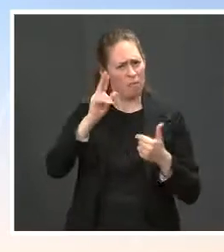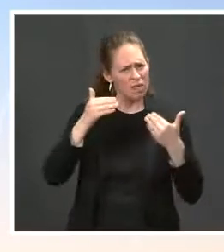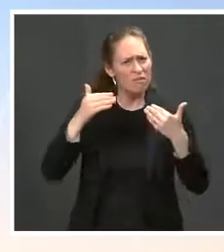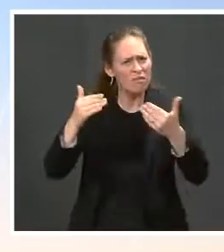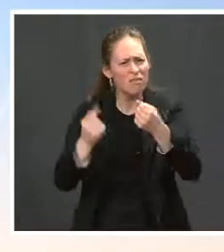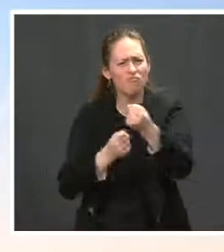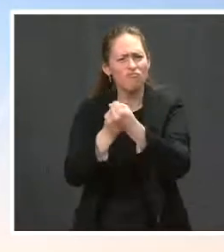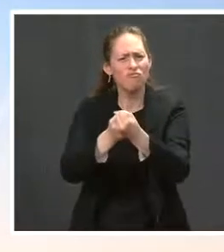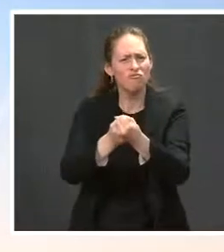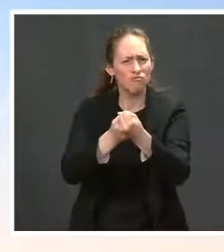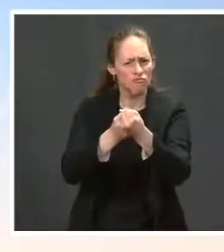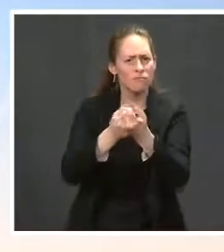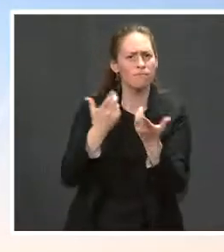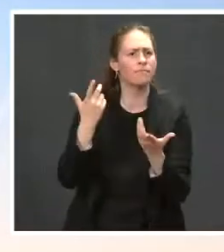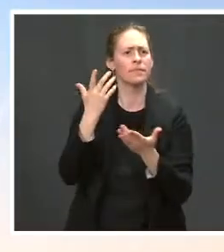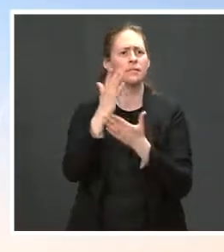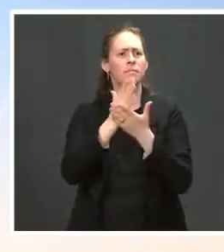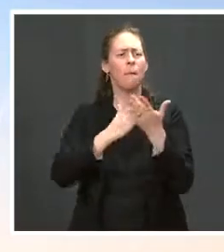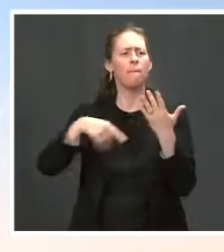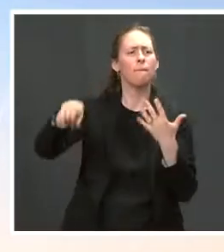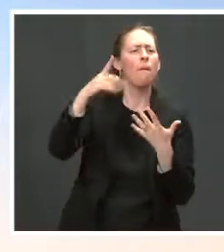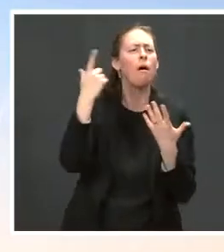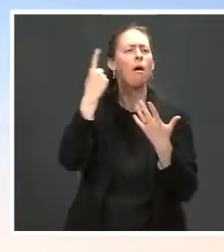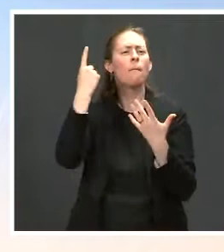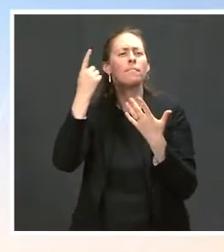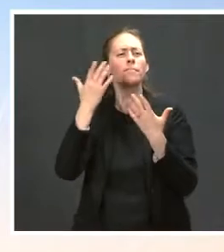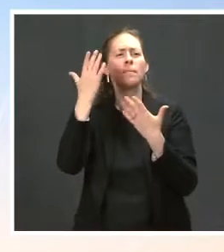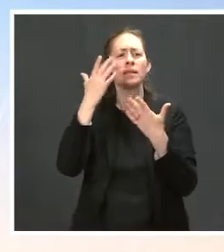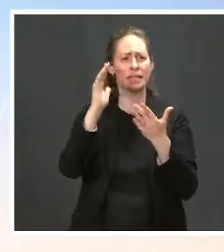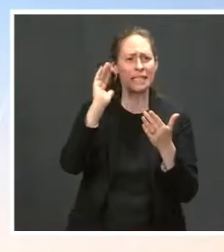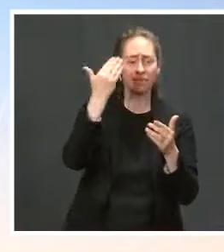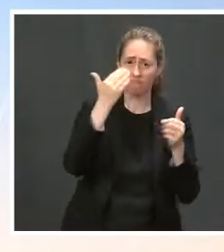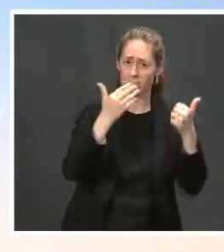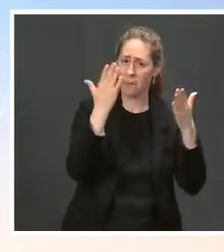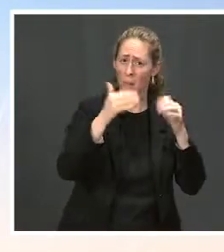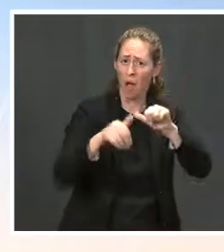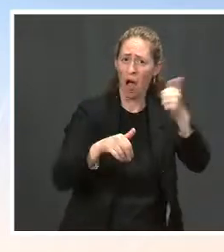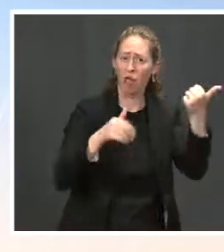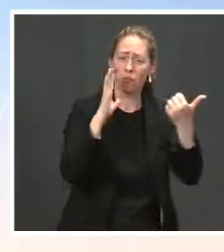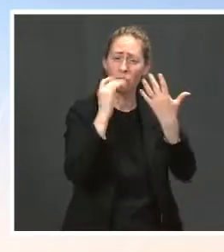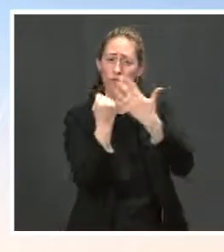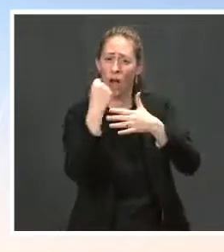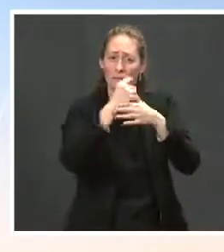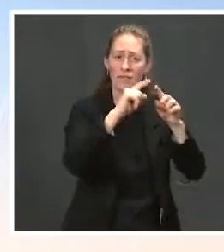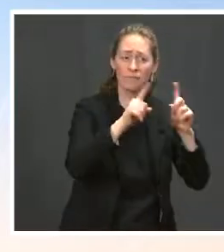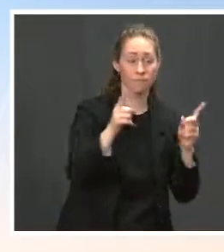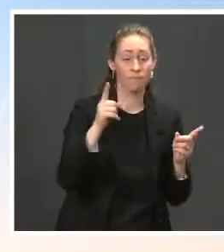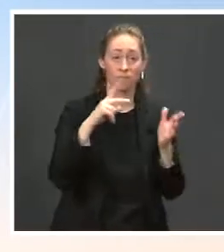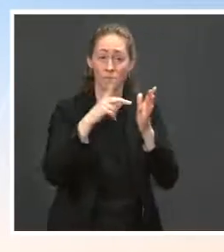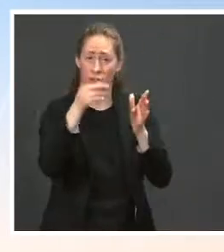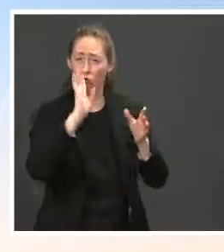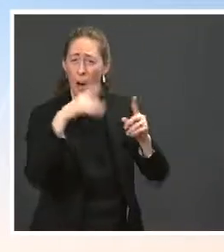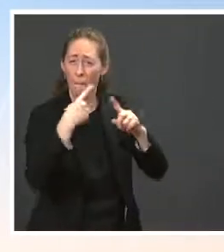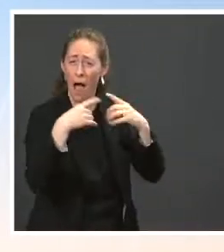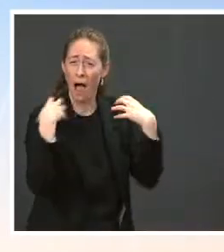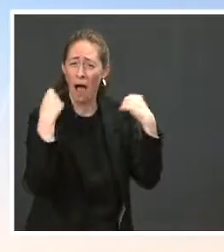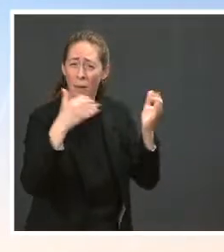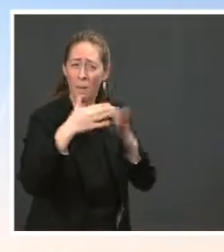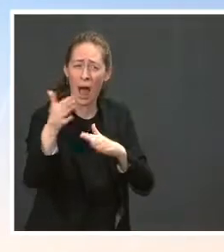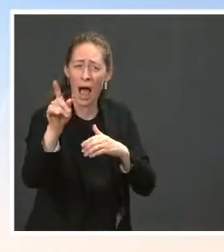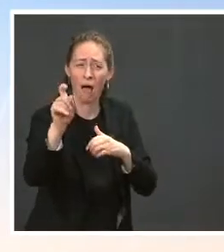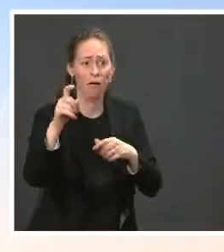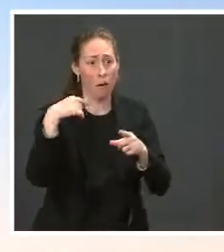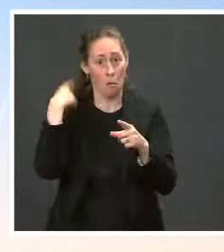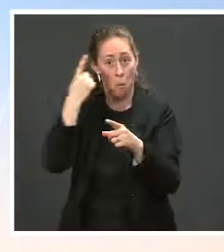priorities? Like the American Rescue Plan that he passed into law? He didn't get Republican support for that. He didn't,